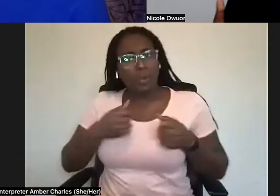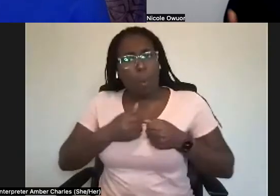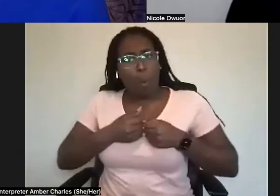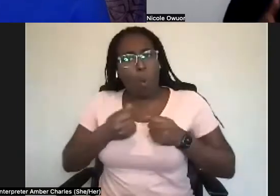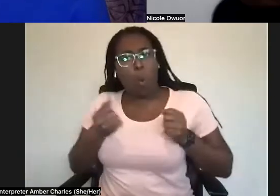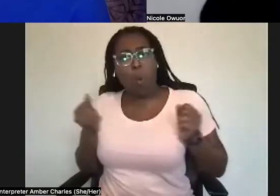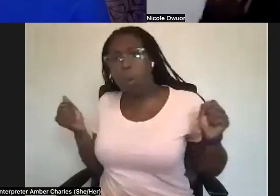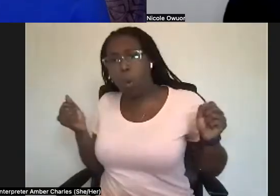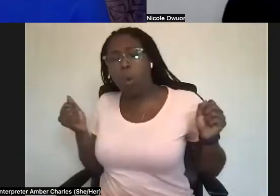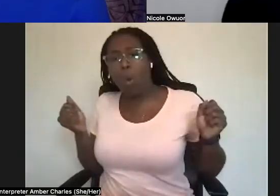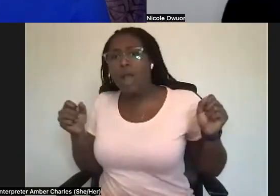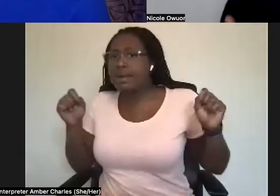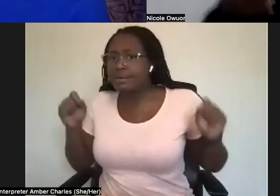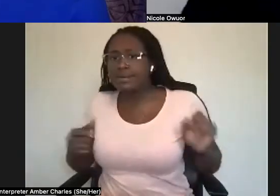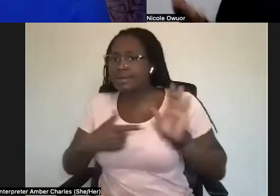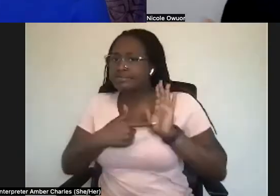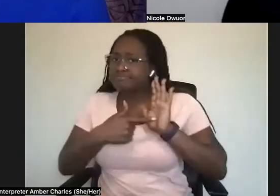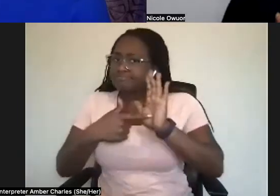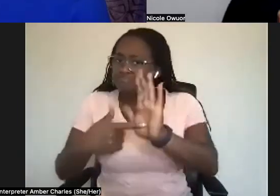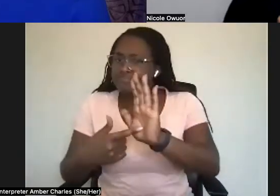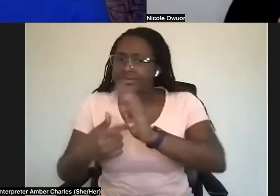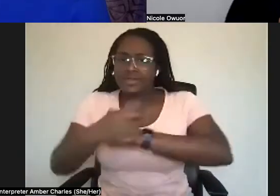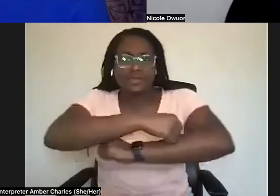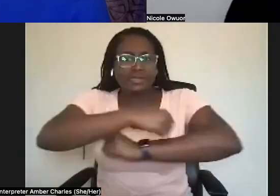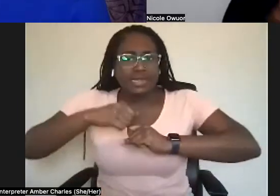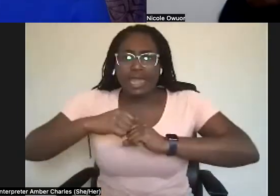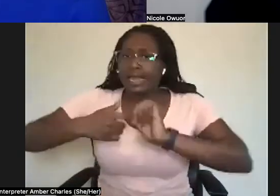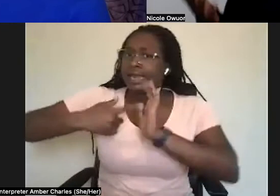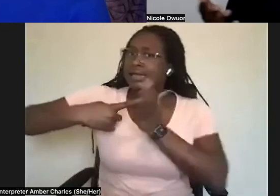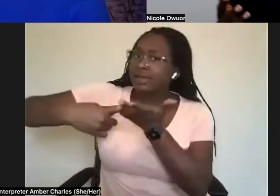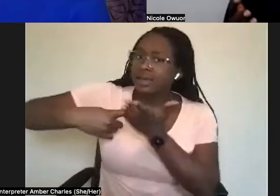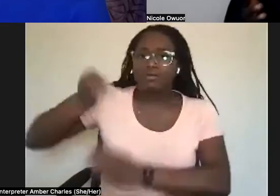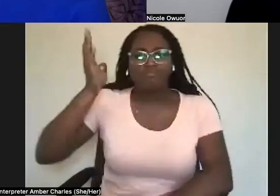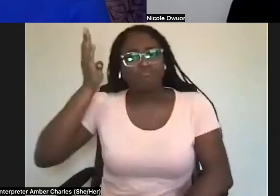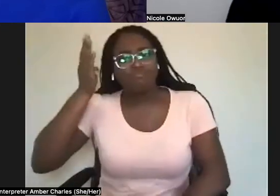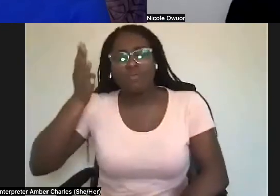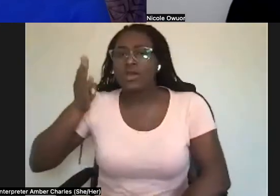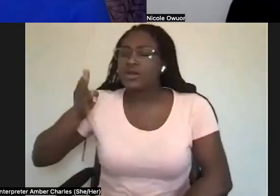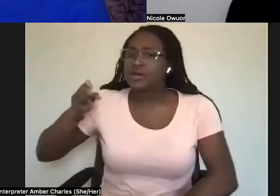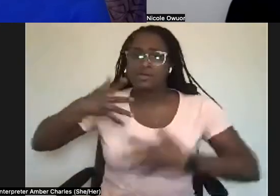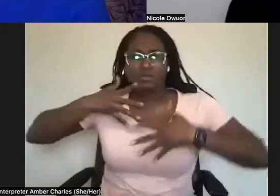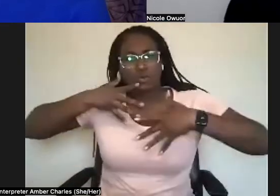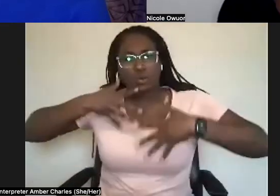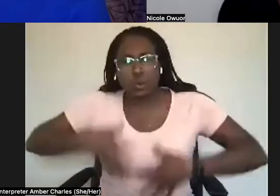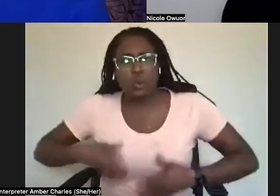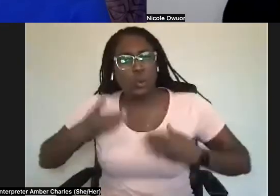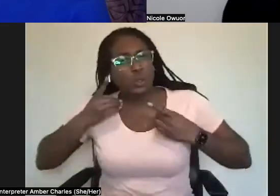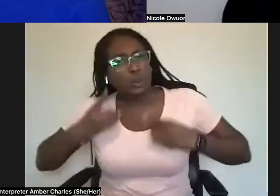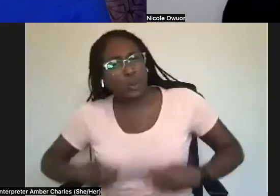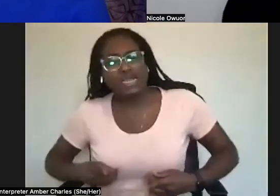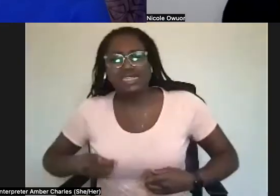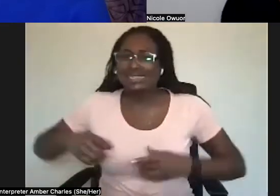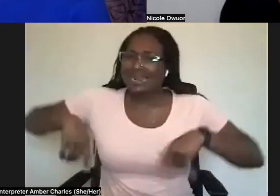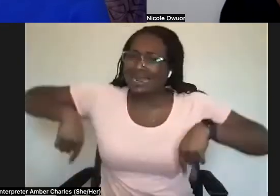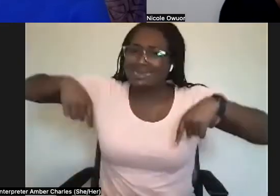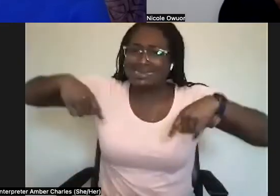up there talking about depression, anxiety, perfectionism, all of that, I still felt